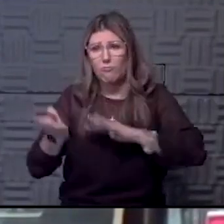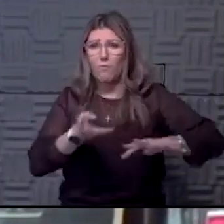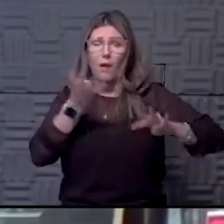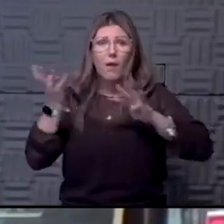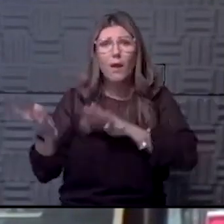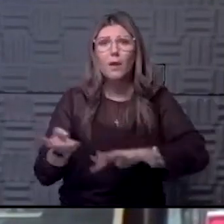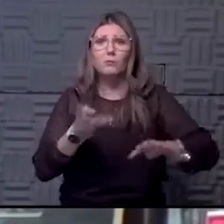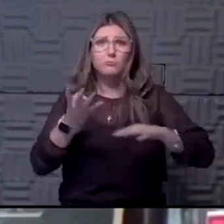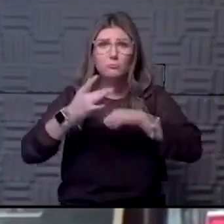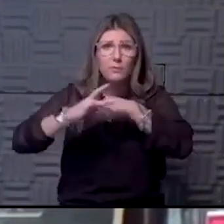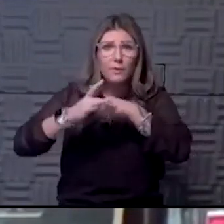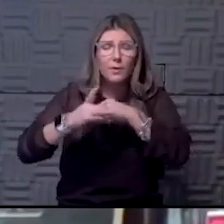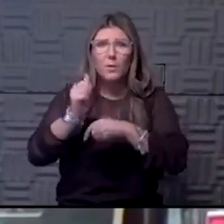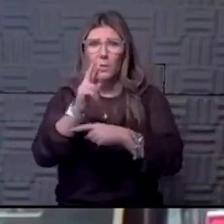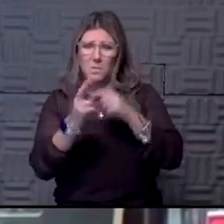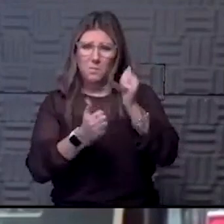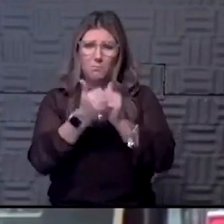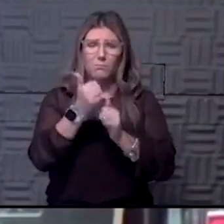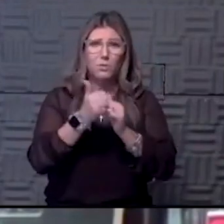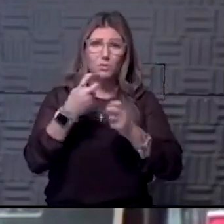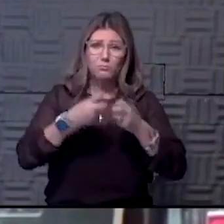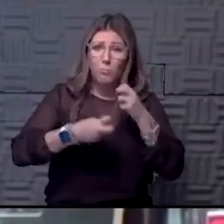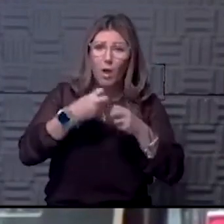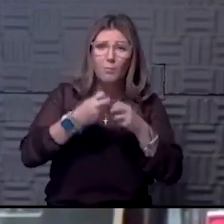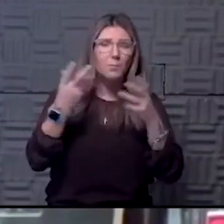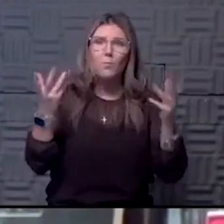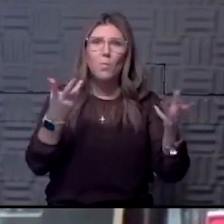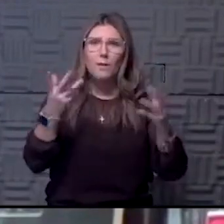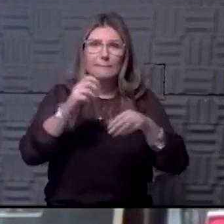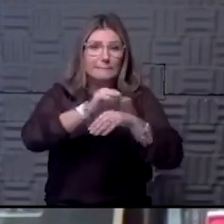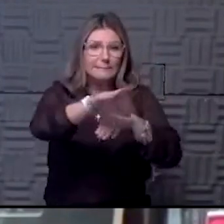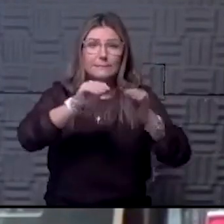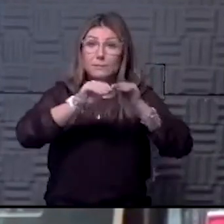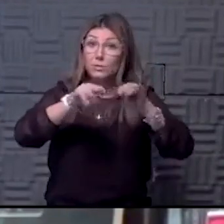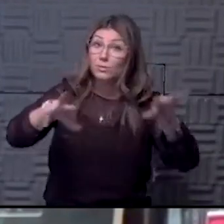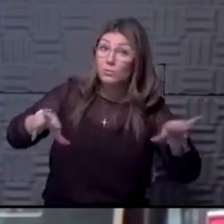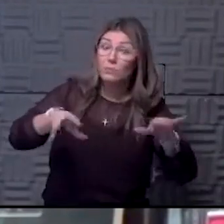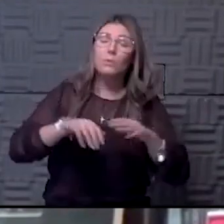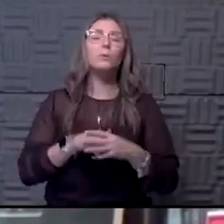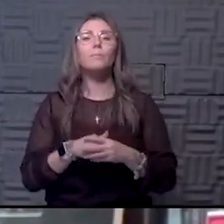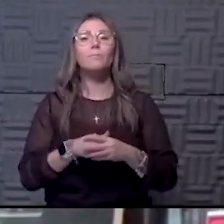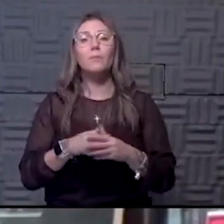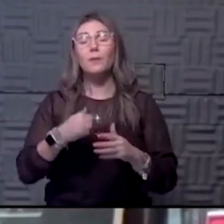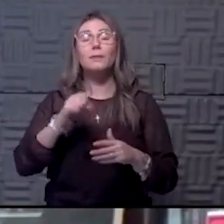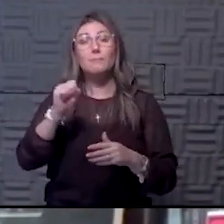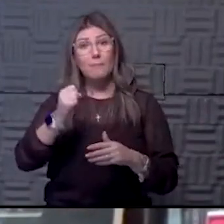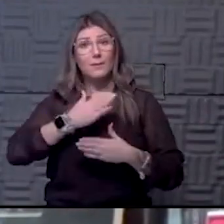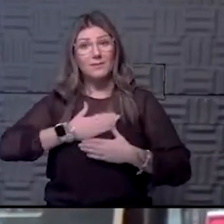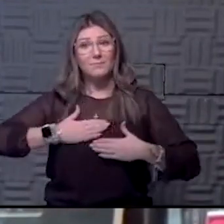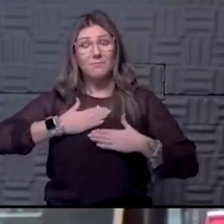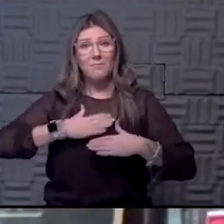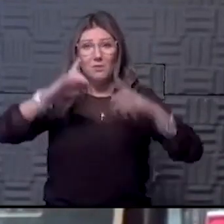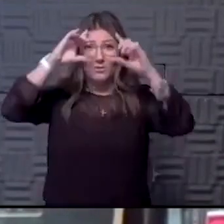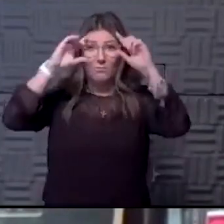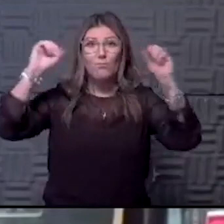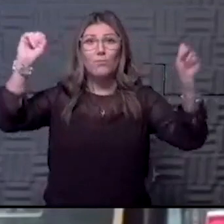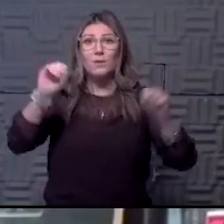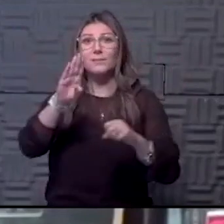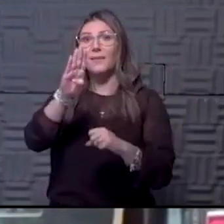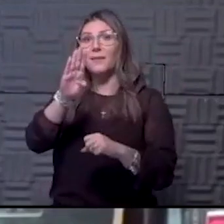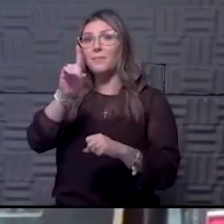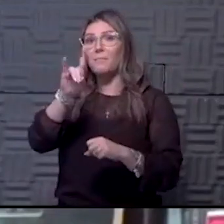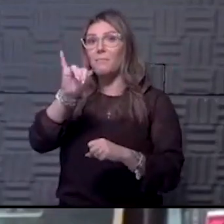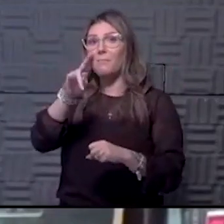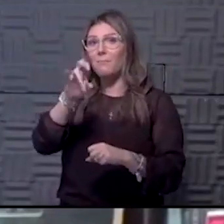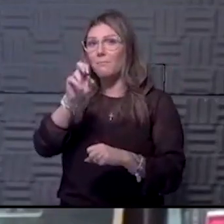of the problem just in the logistics of getting it distributed? So while I'm pleased that President Biden announced more, in fact,